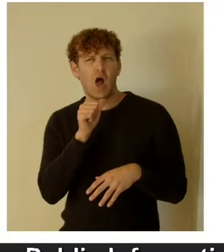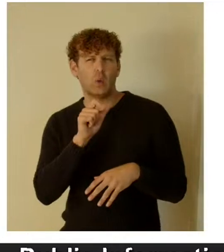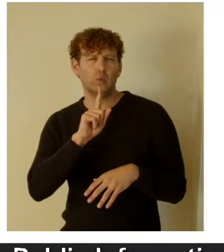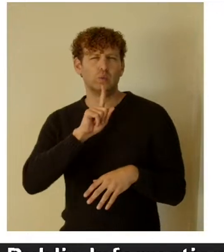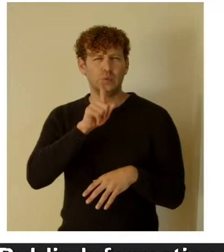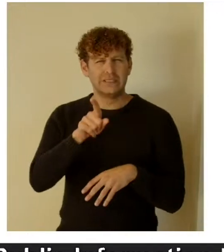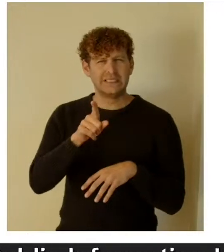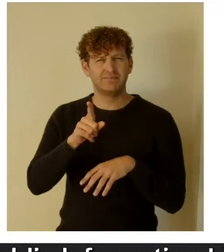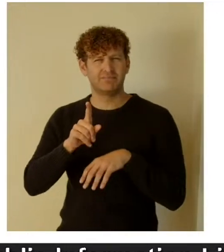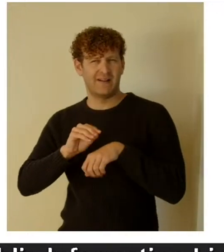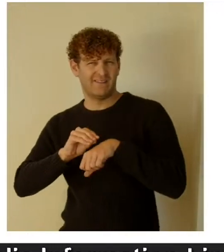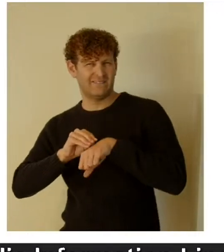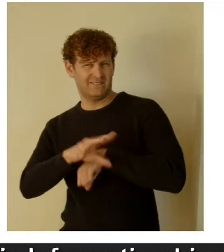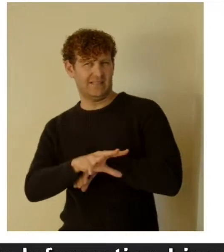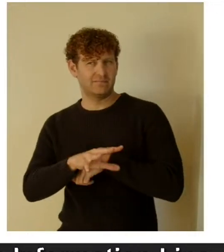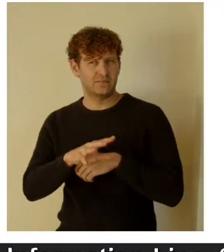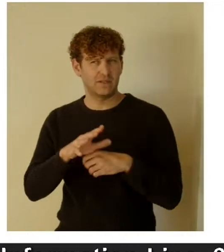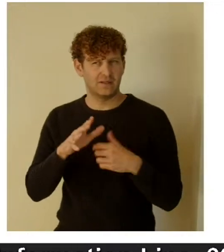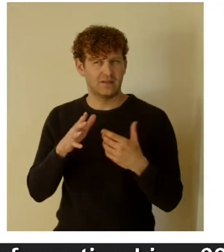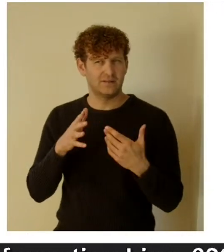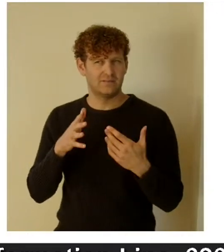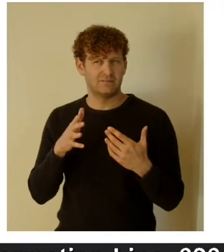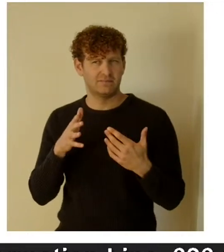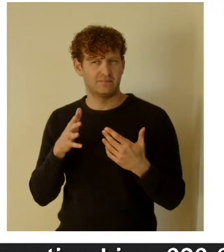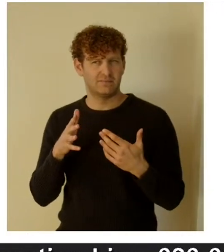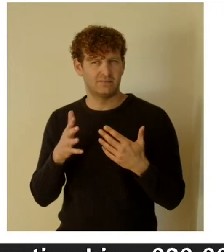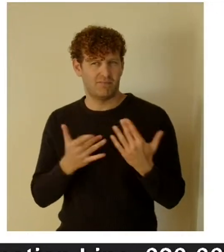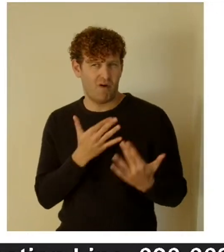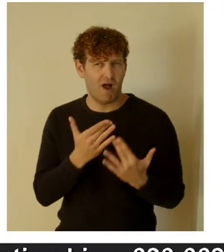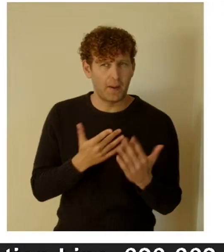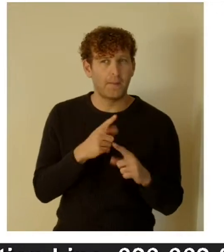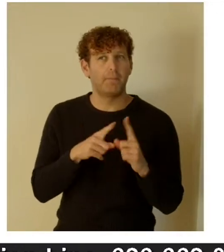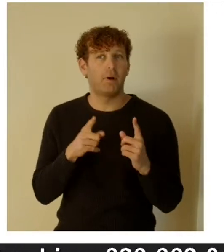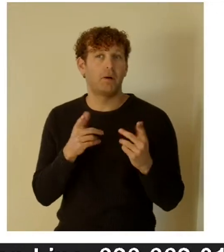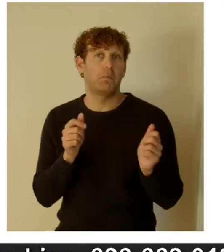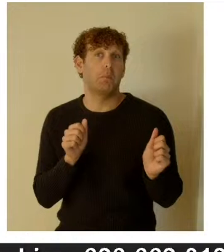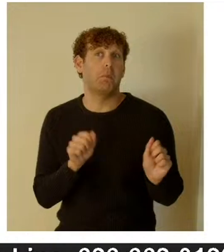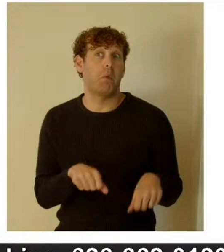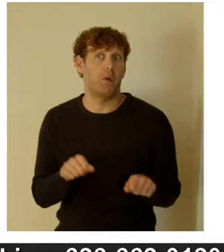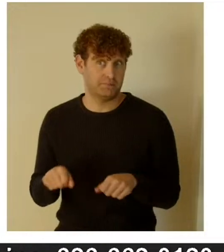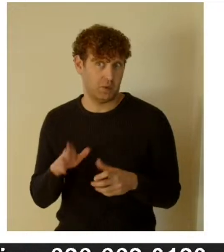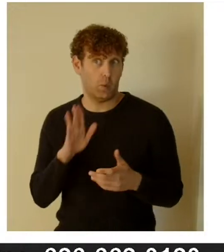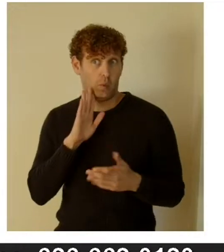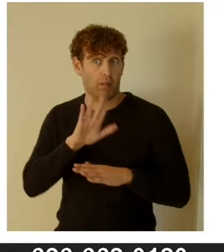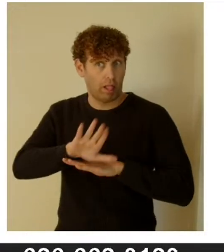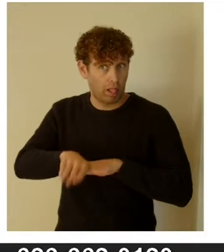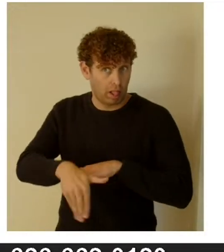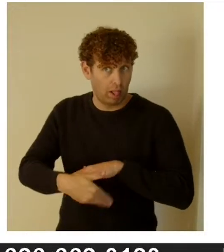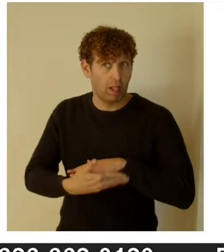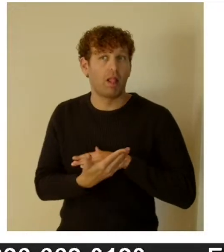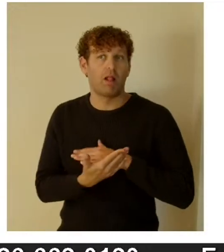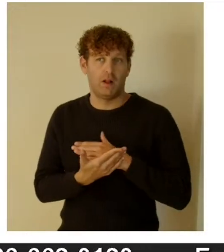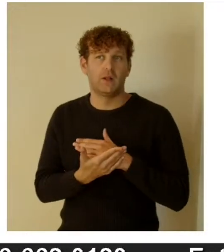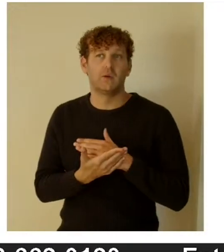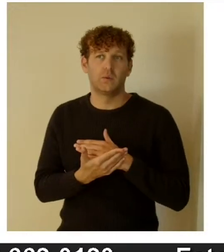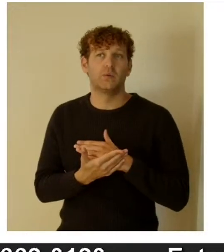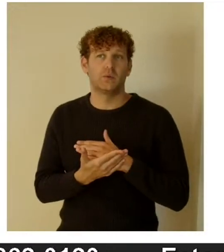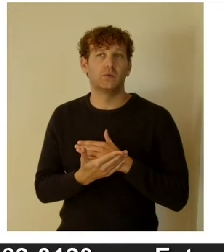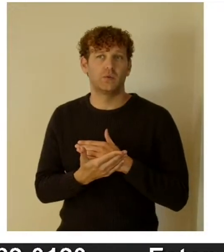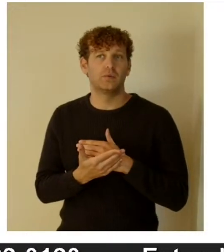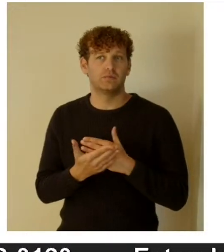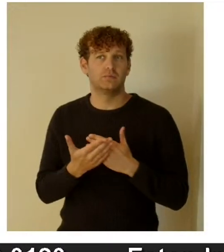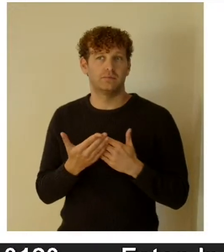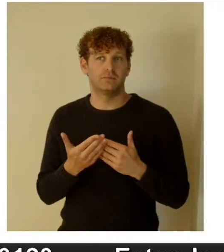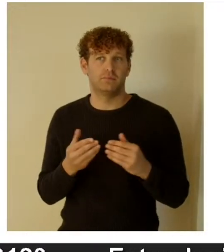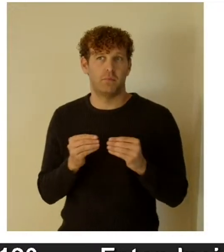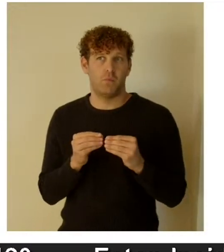changing this evening, tonight, and through early tomorrow is that we're expecting conditions that makes it more likely for those stronger northeast winds